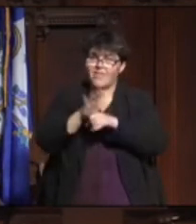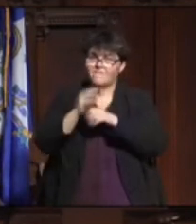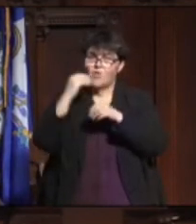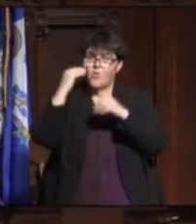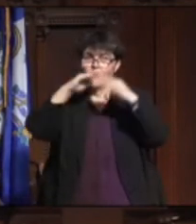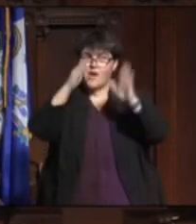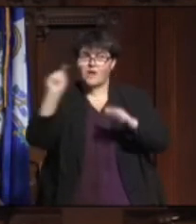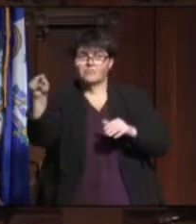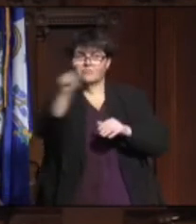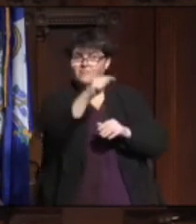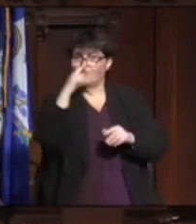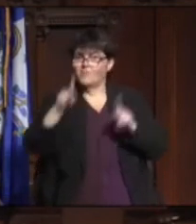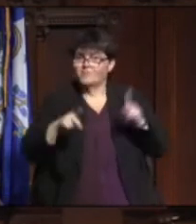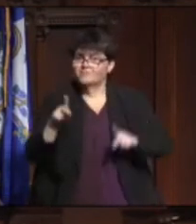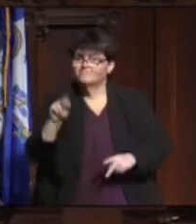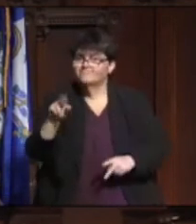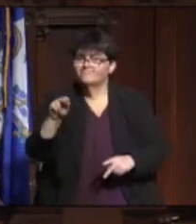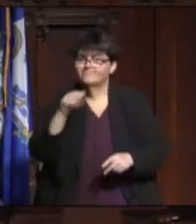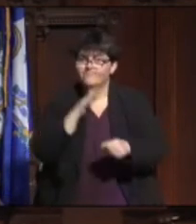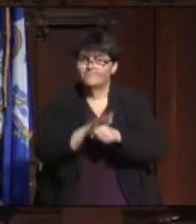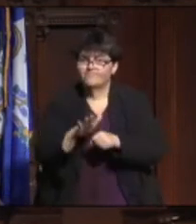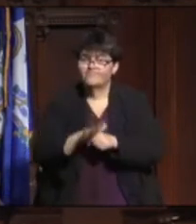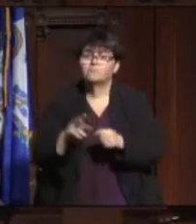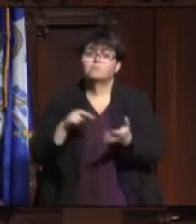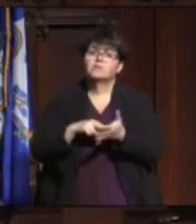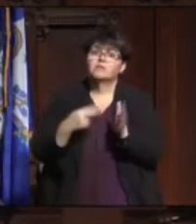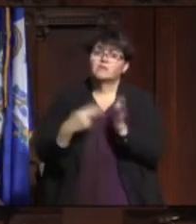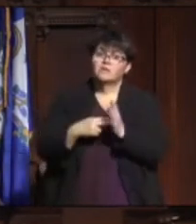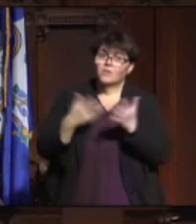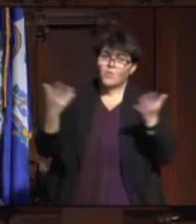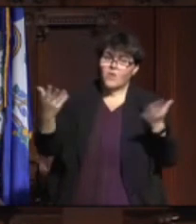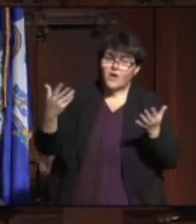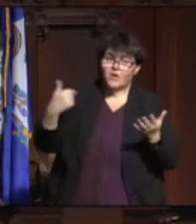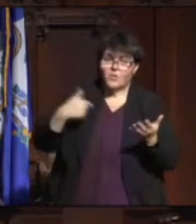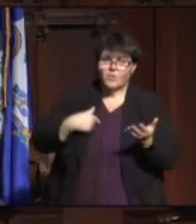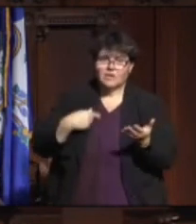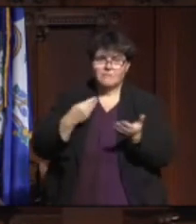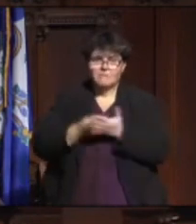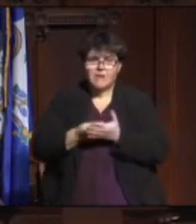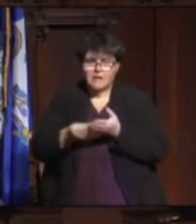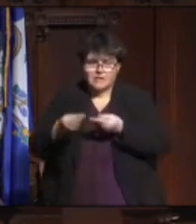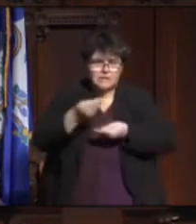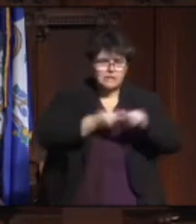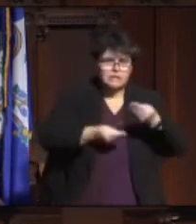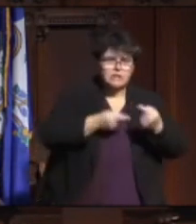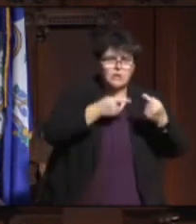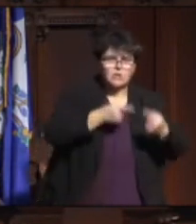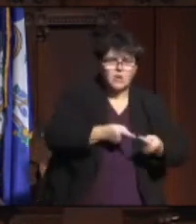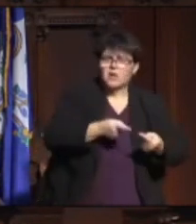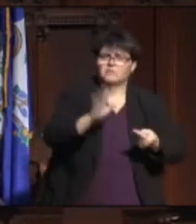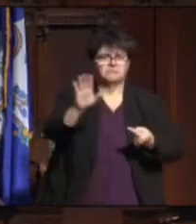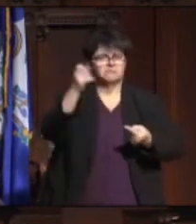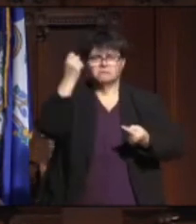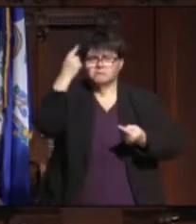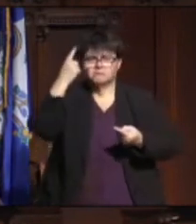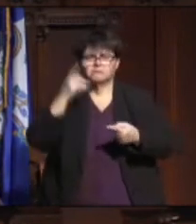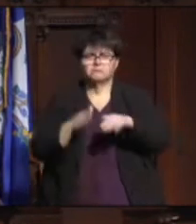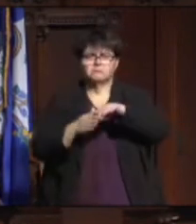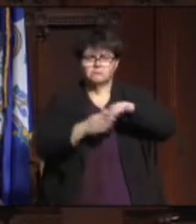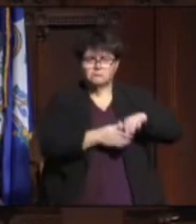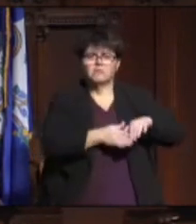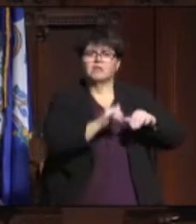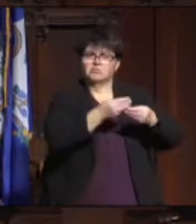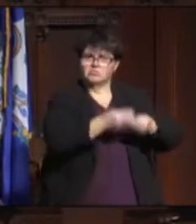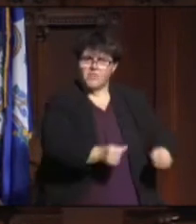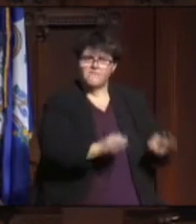Look, having just climbed out of a fiscal crisis, I don't want to fall into a housing crisis. So,